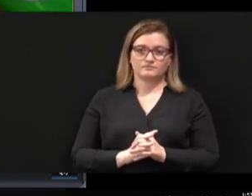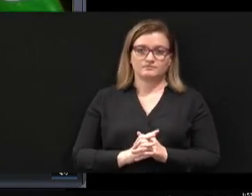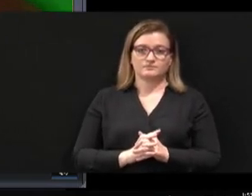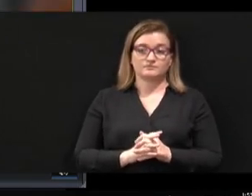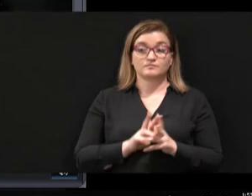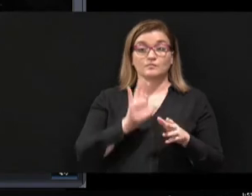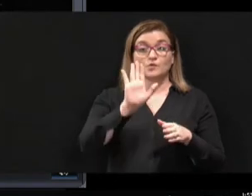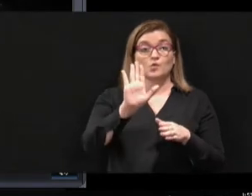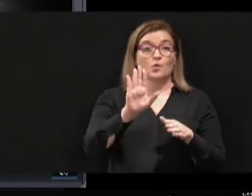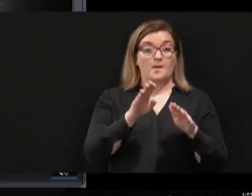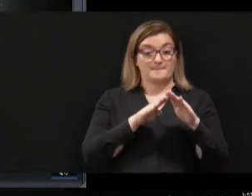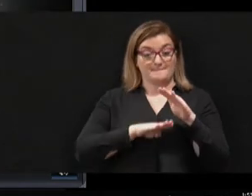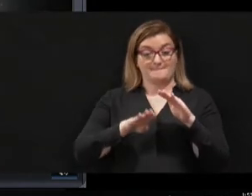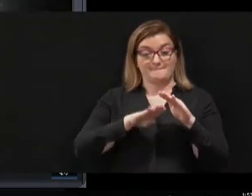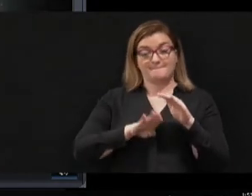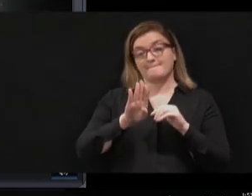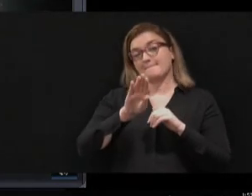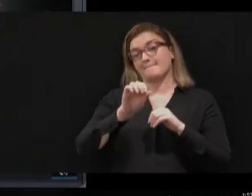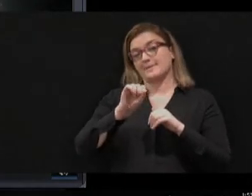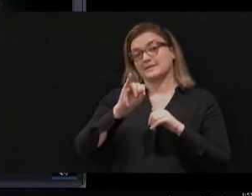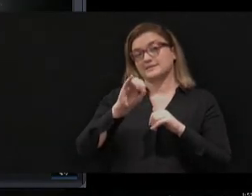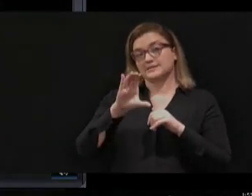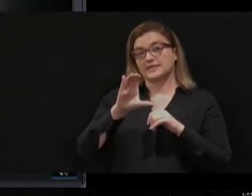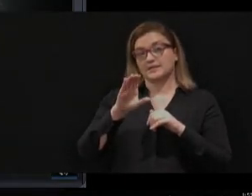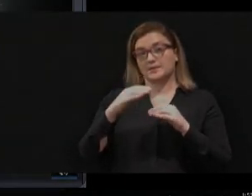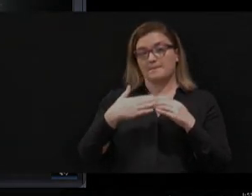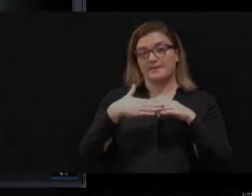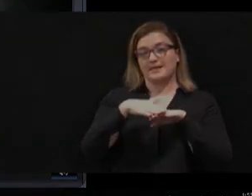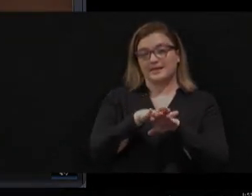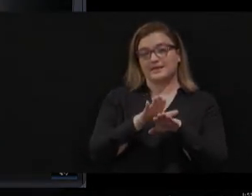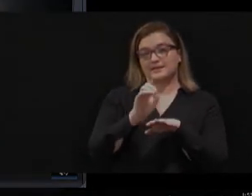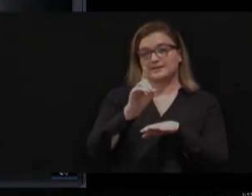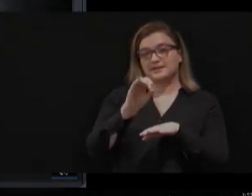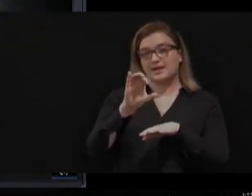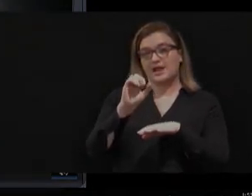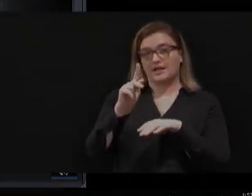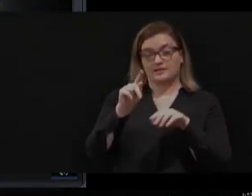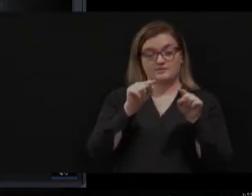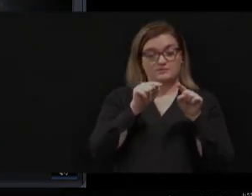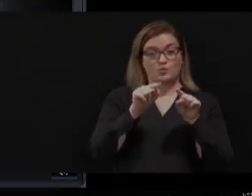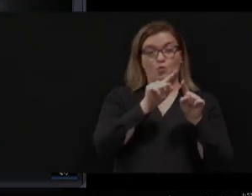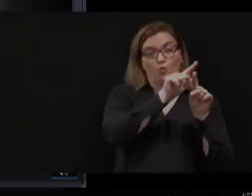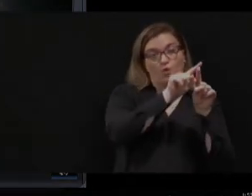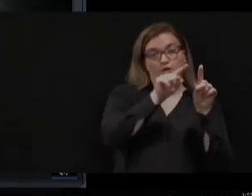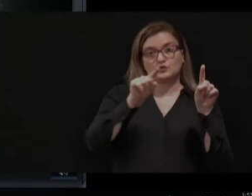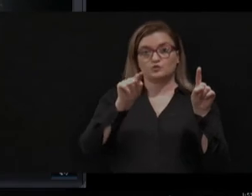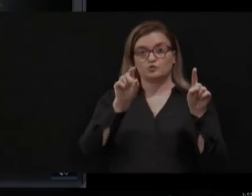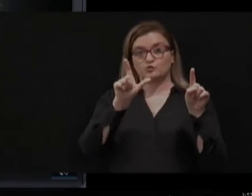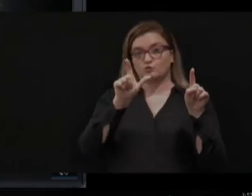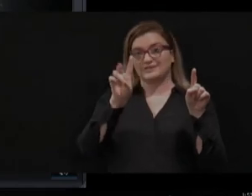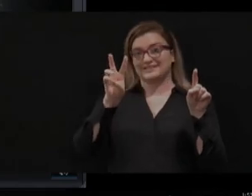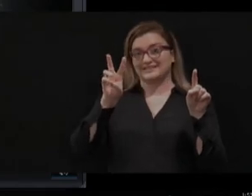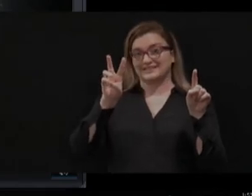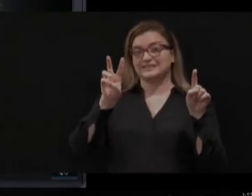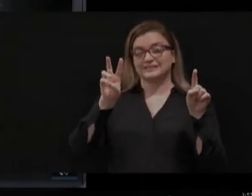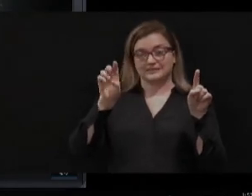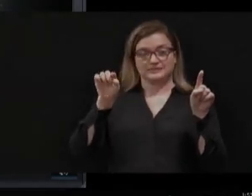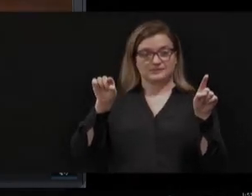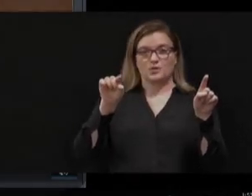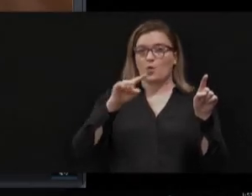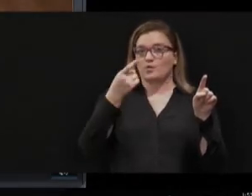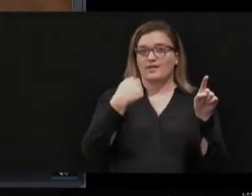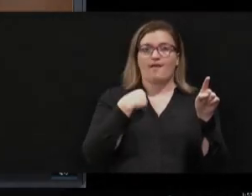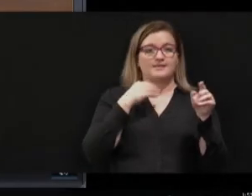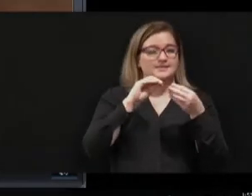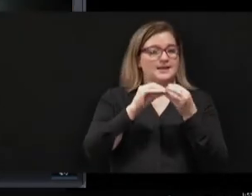From your basic blending deck, 1 to 26, and you will know it's that because it only has a number on the back. It